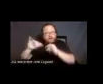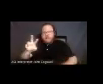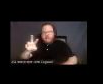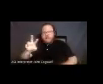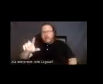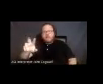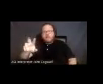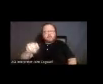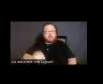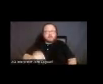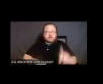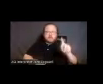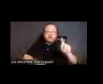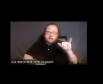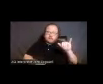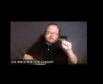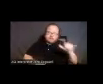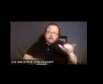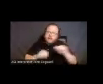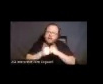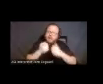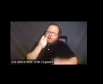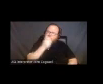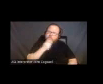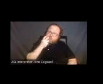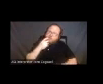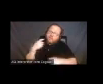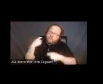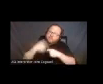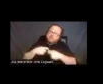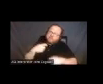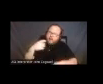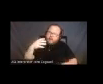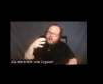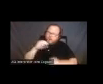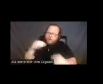And Daisy put in the chat. Daisy, how do you pronounce that Mexican hairless dog?